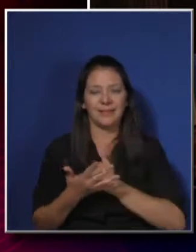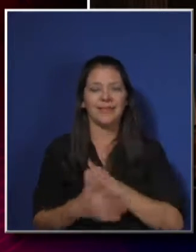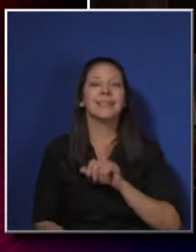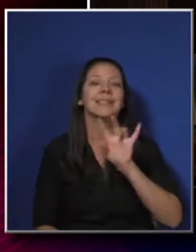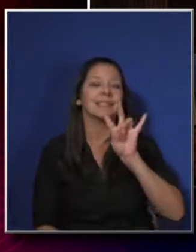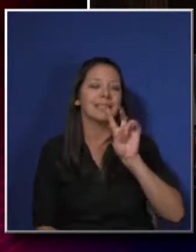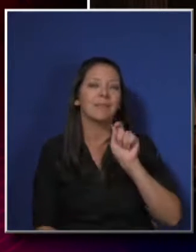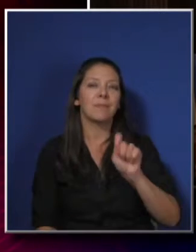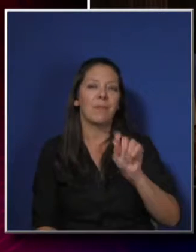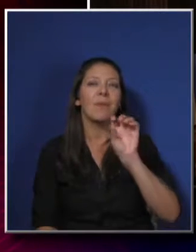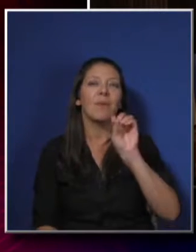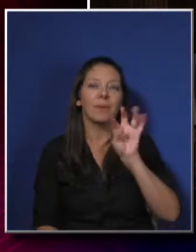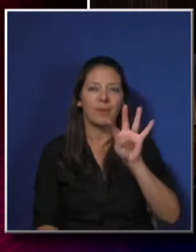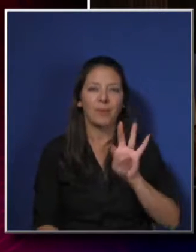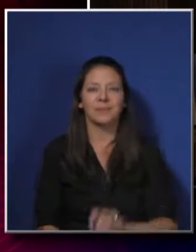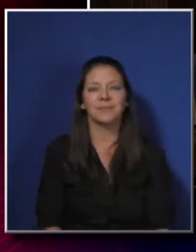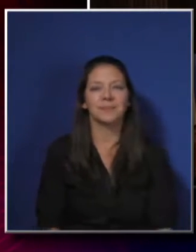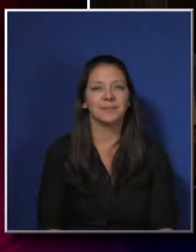7.04.